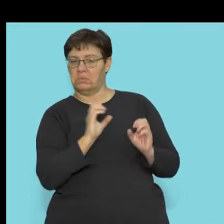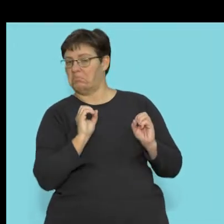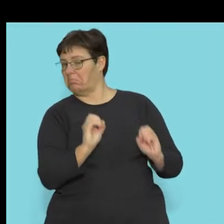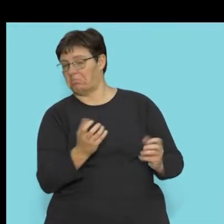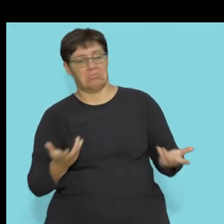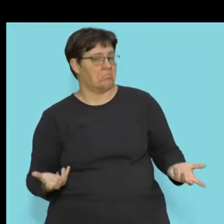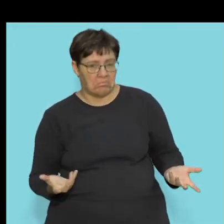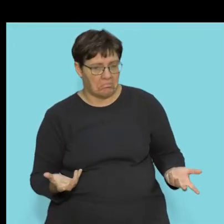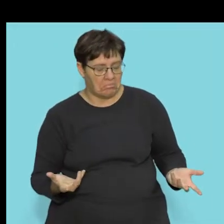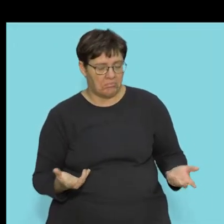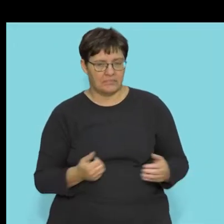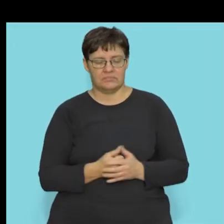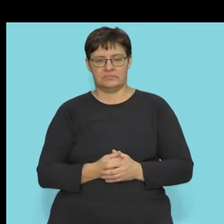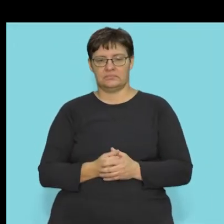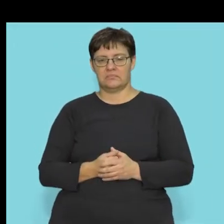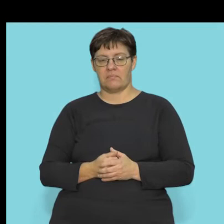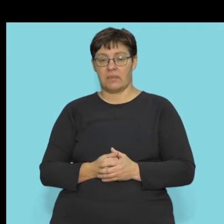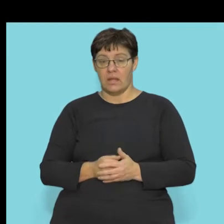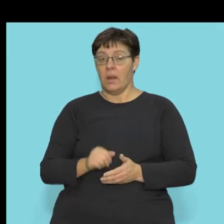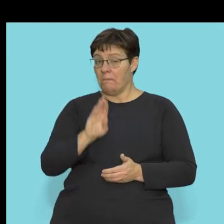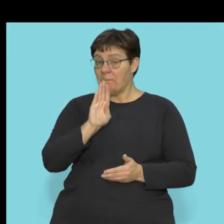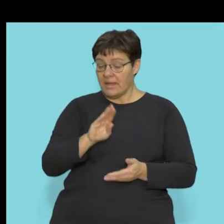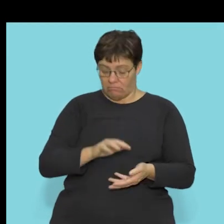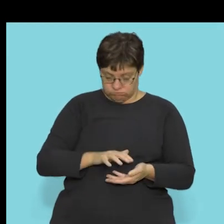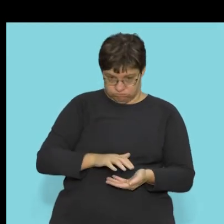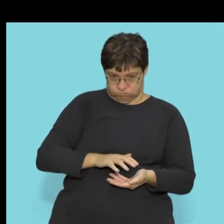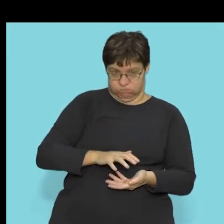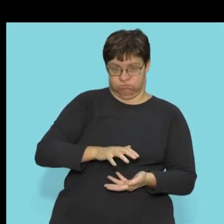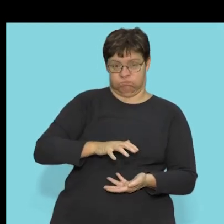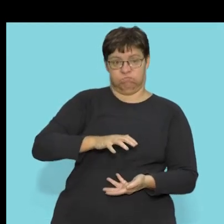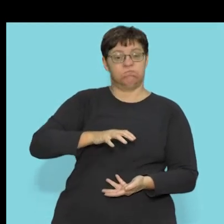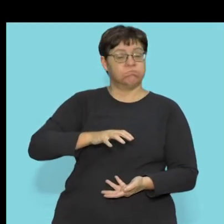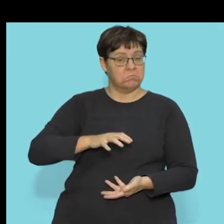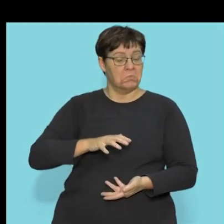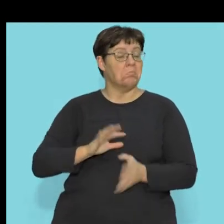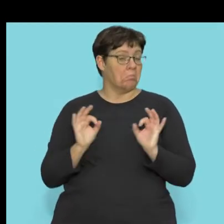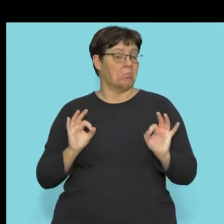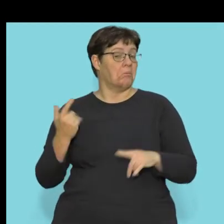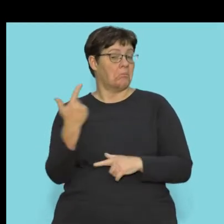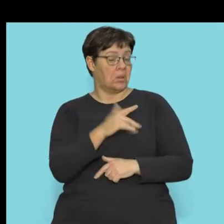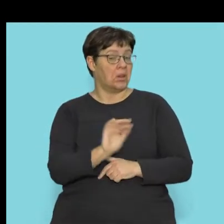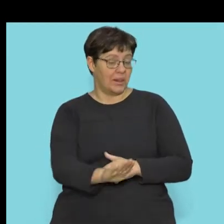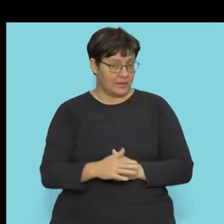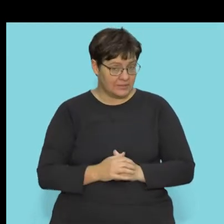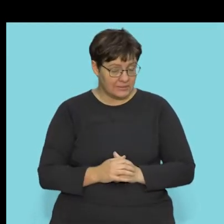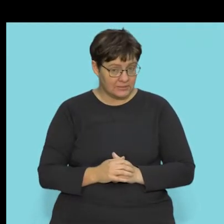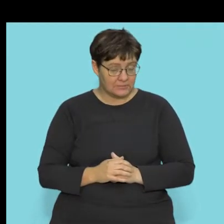has increased significantly in height. Loaf B has a bread that has risen